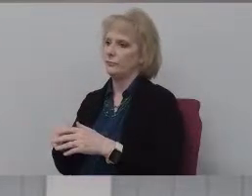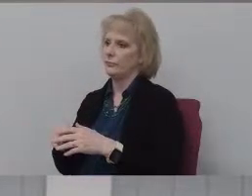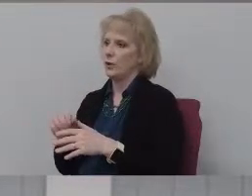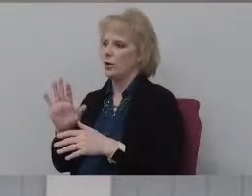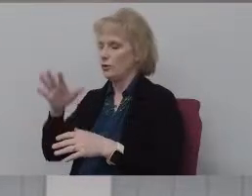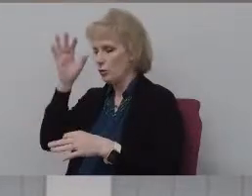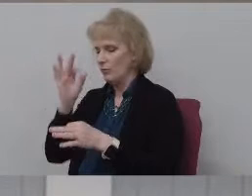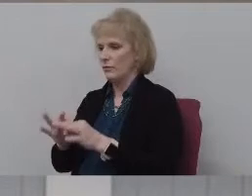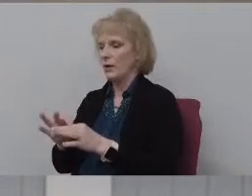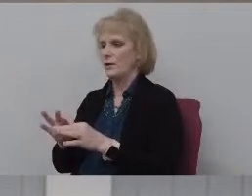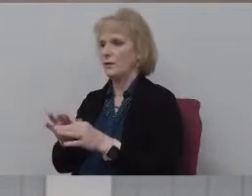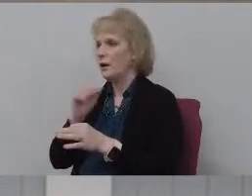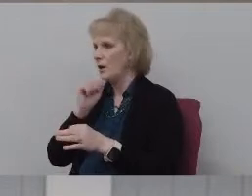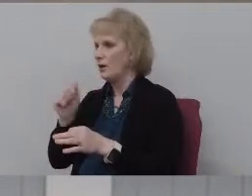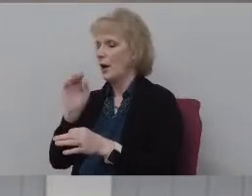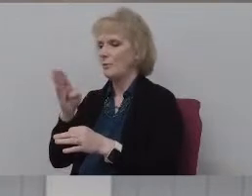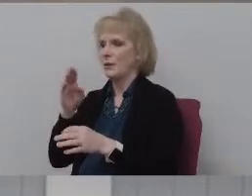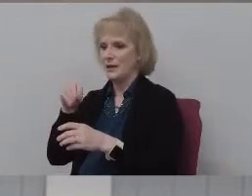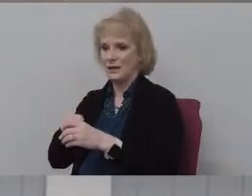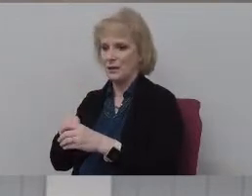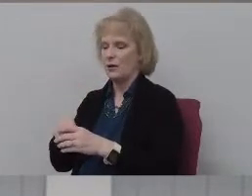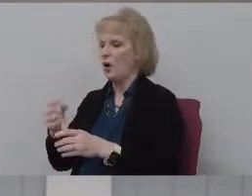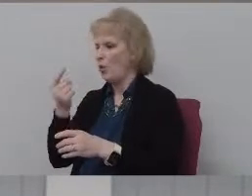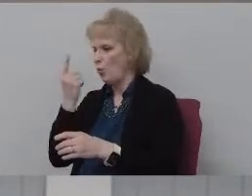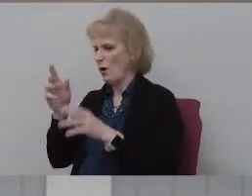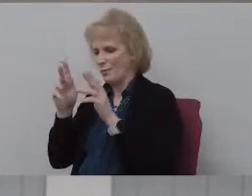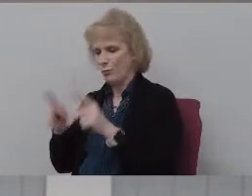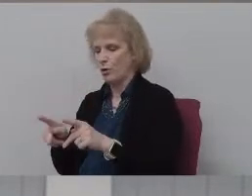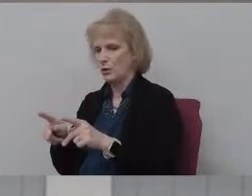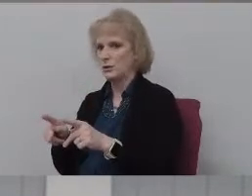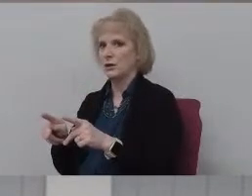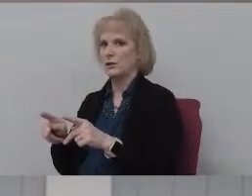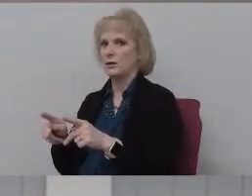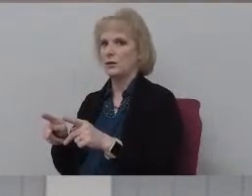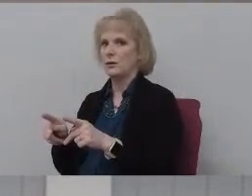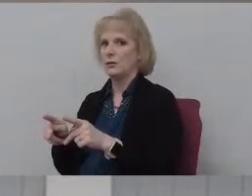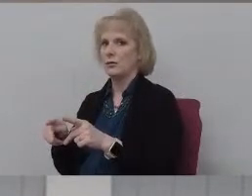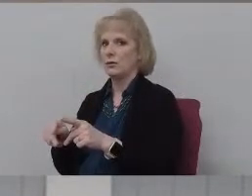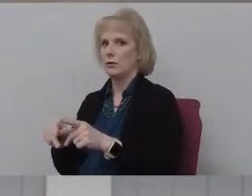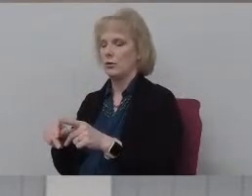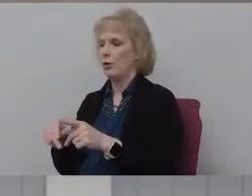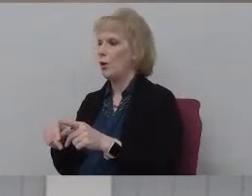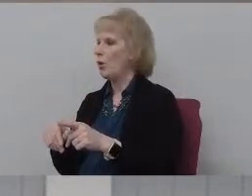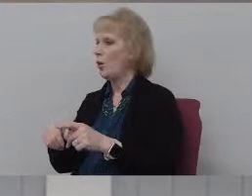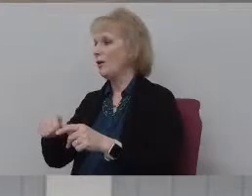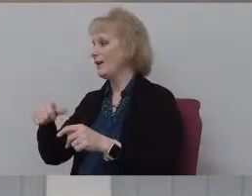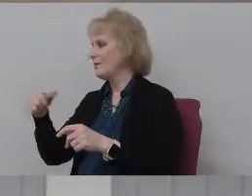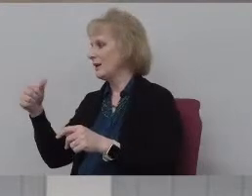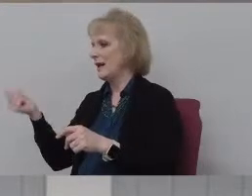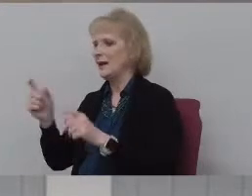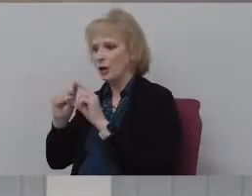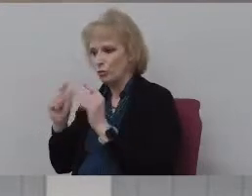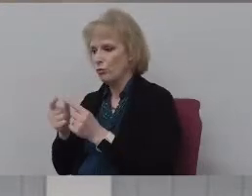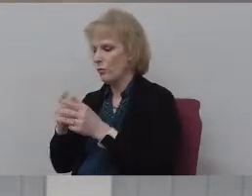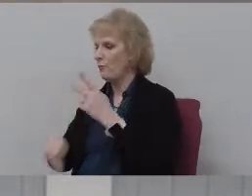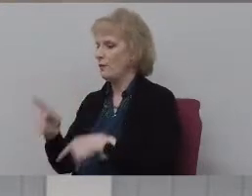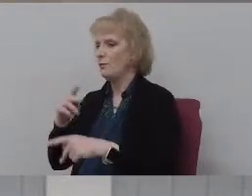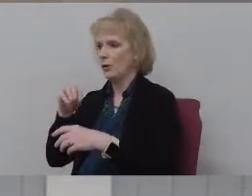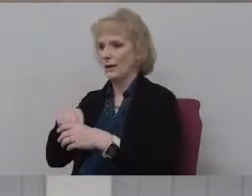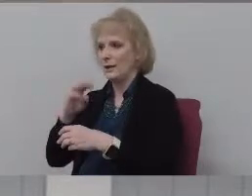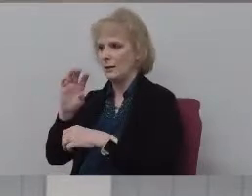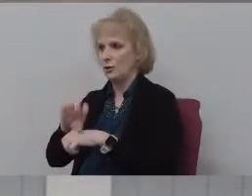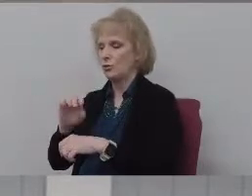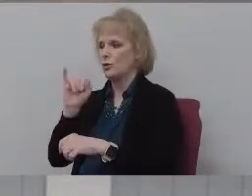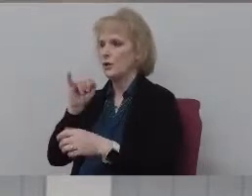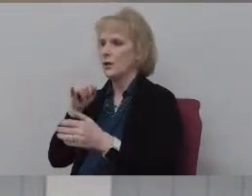Your faith can't be in any one person your faith really can't be on any group of persons in the church. It needs to be the Lord